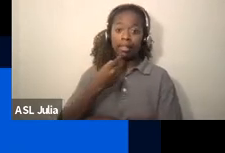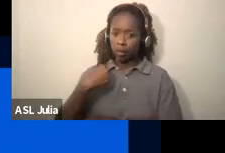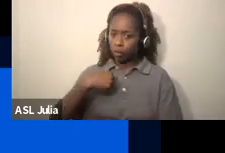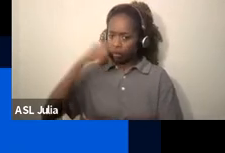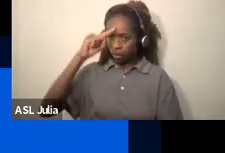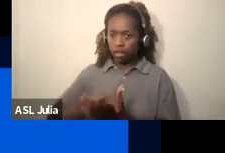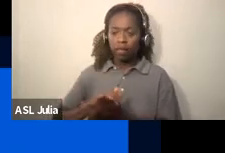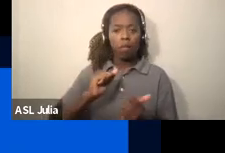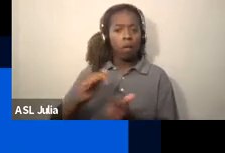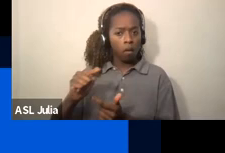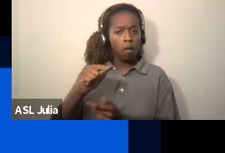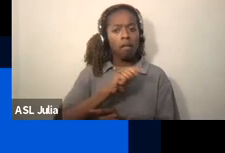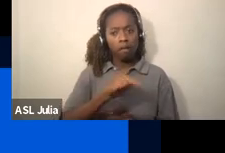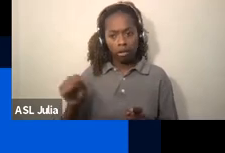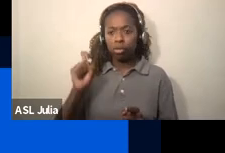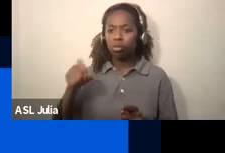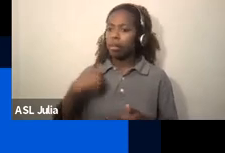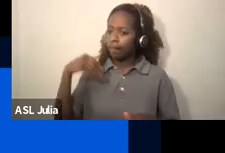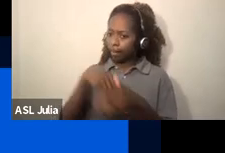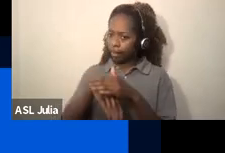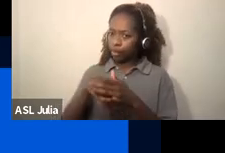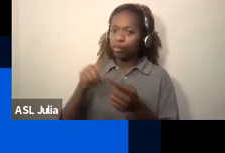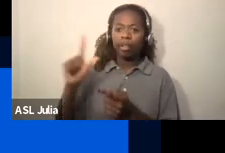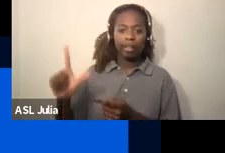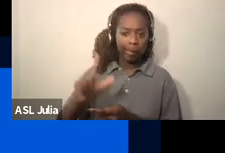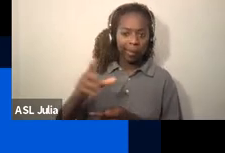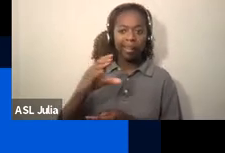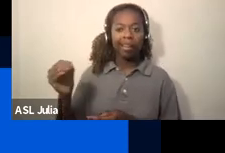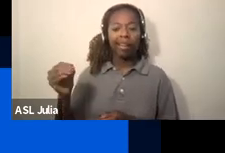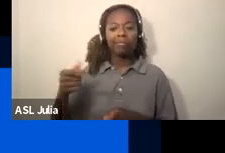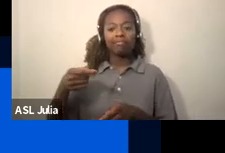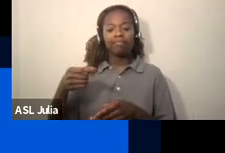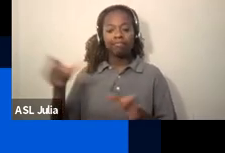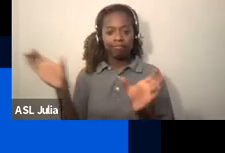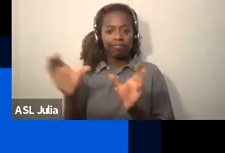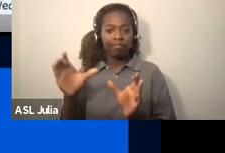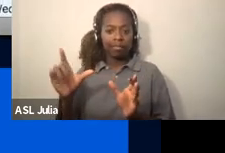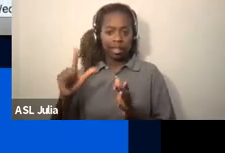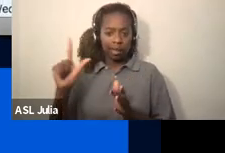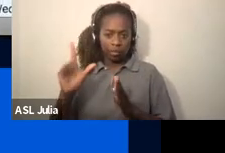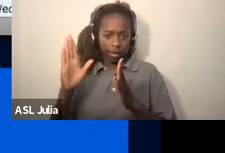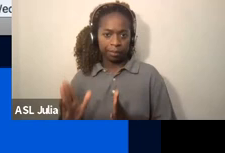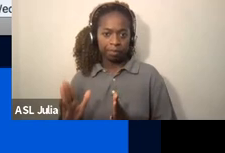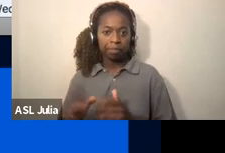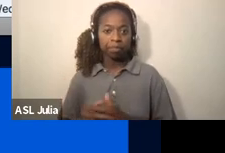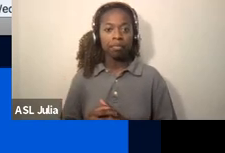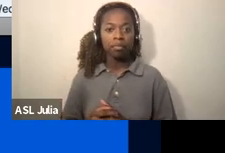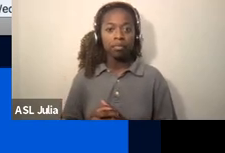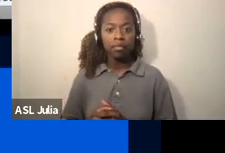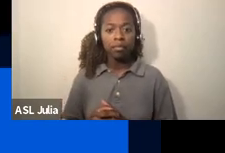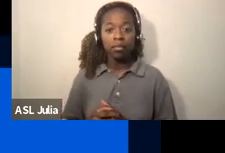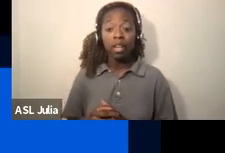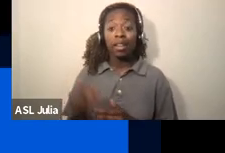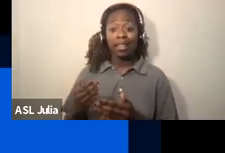life librarian state federal and local funding of roughly 12 million dollars over the next four